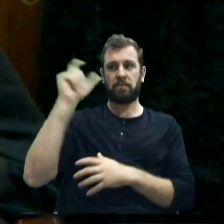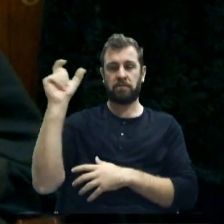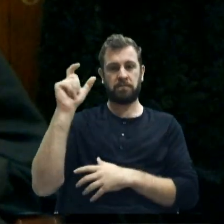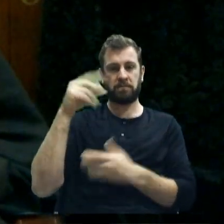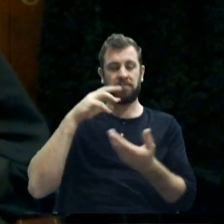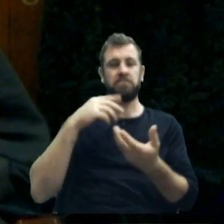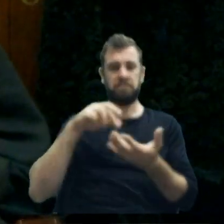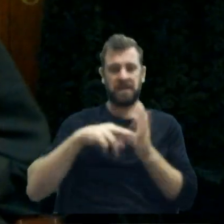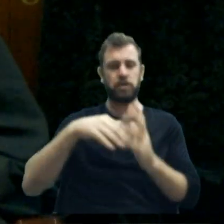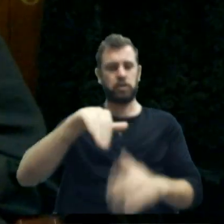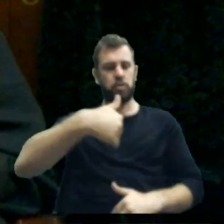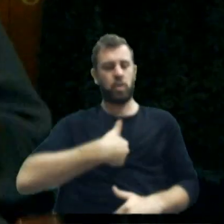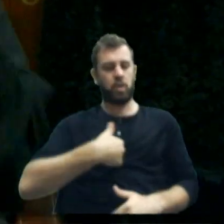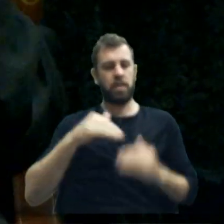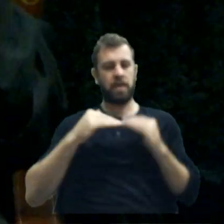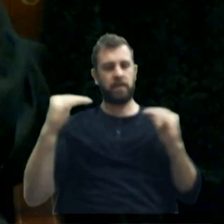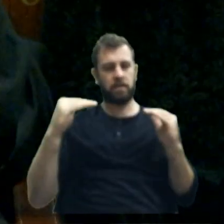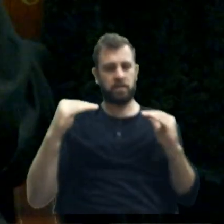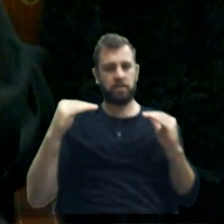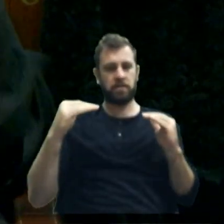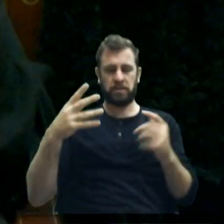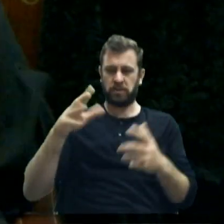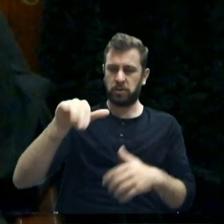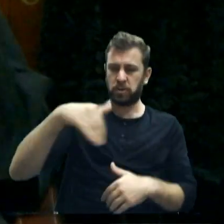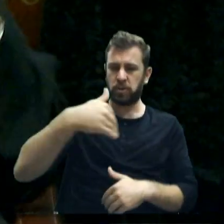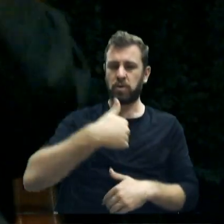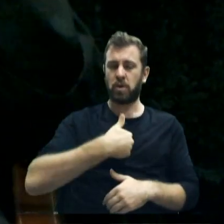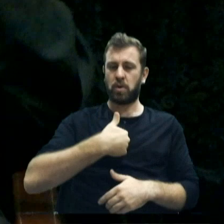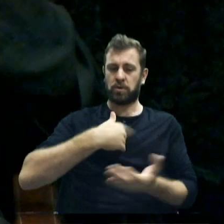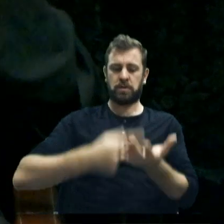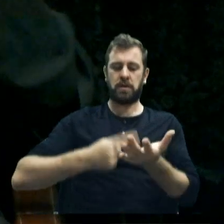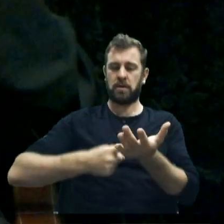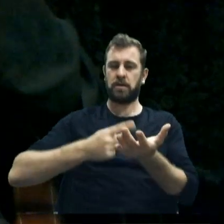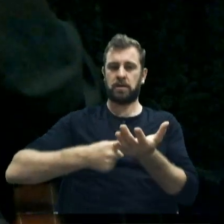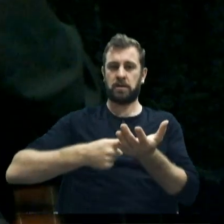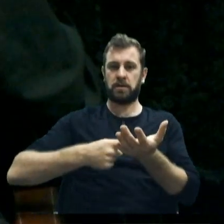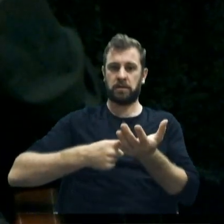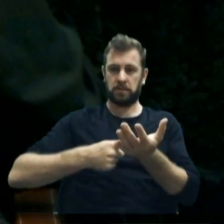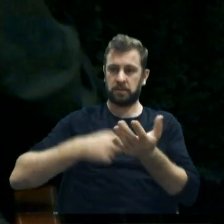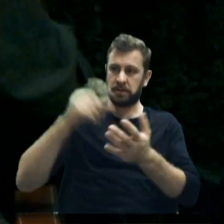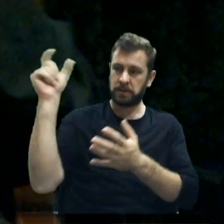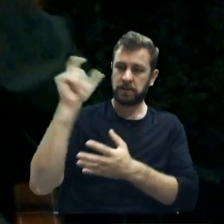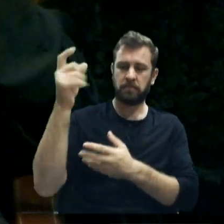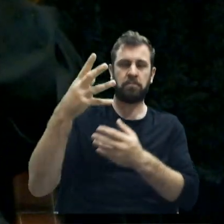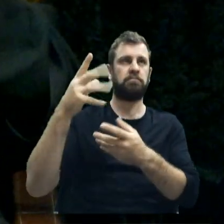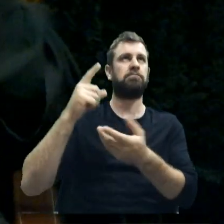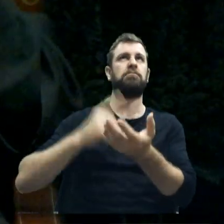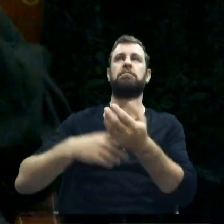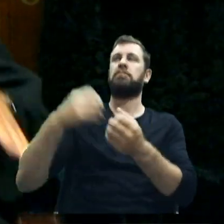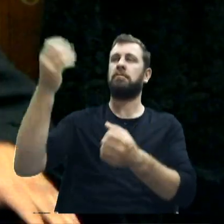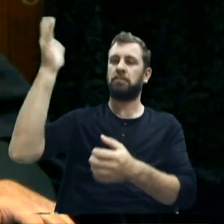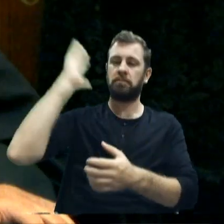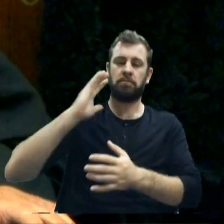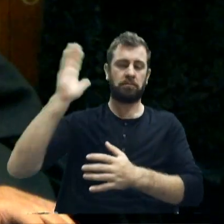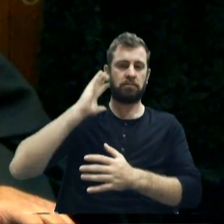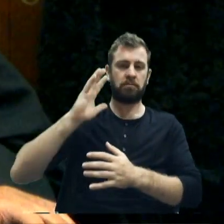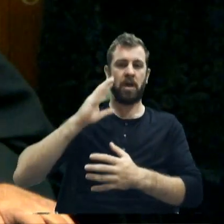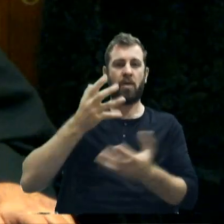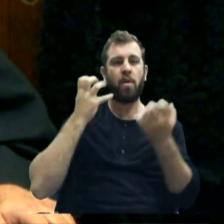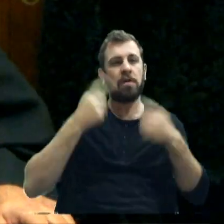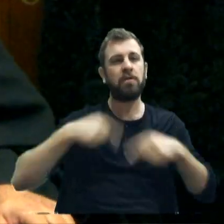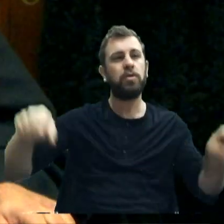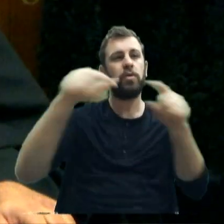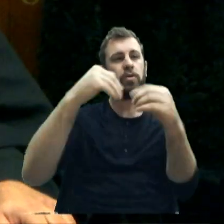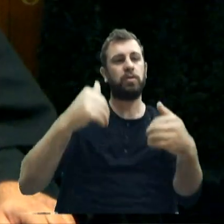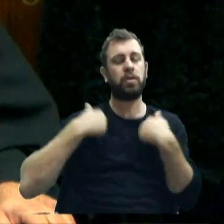what I want you to do. Quote unquote, the soulmate discussion was a discussion in Islam a long time ago. I want my youth, ask yourself,